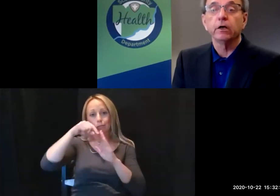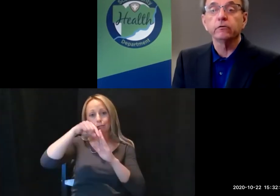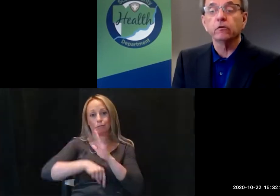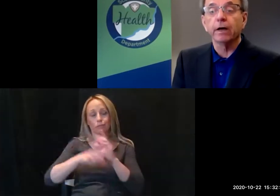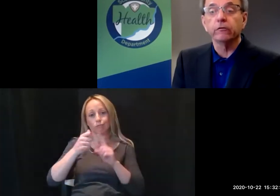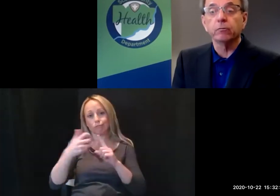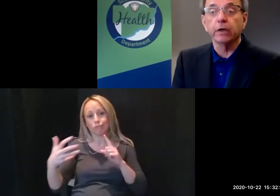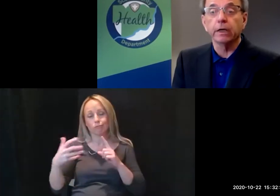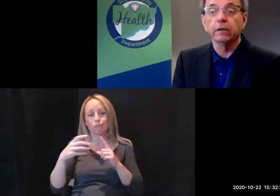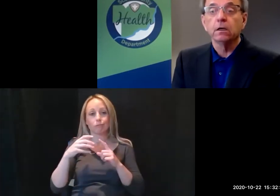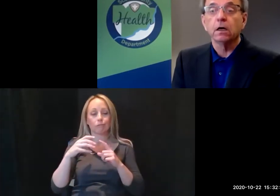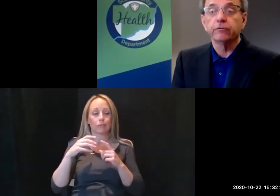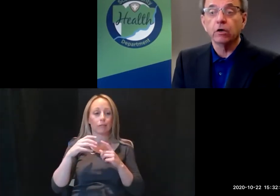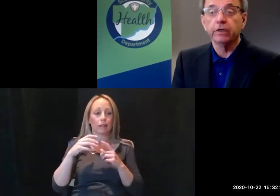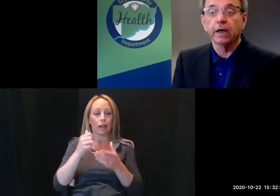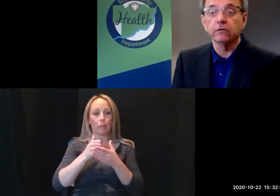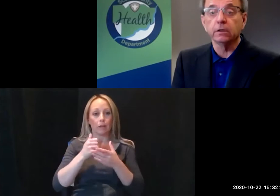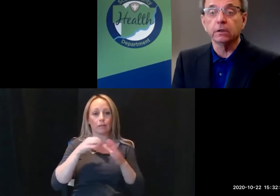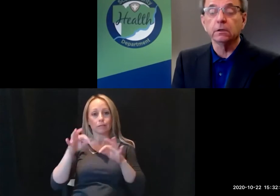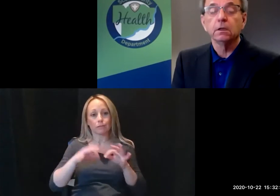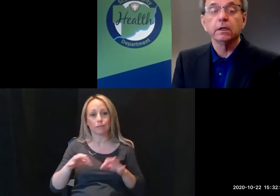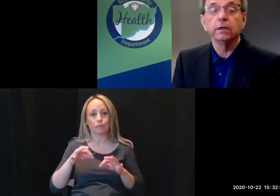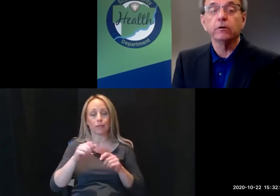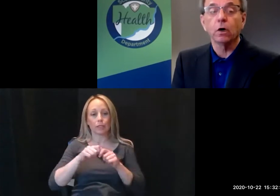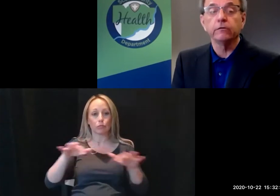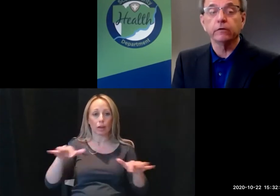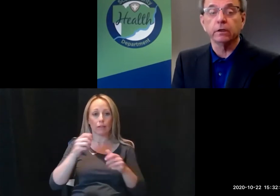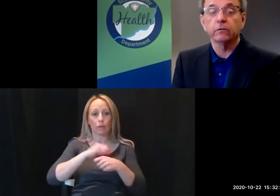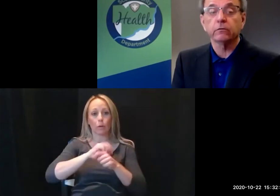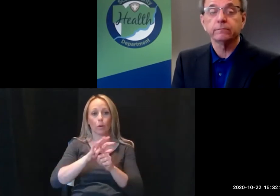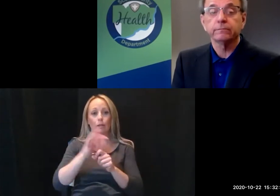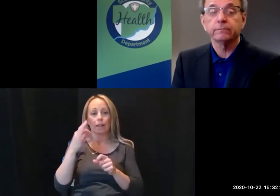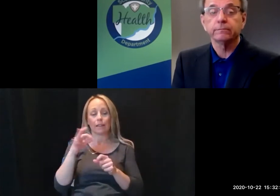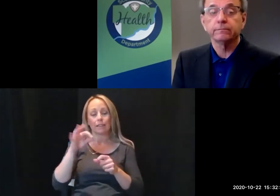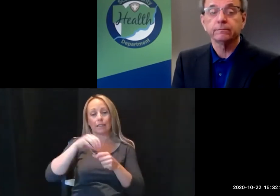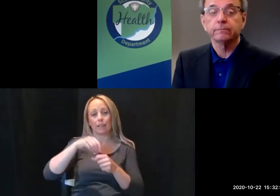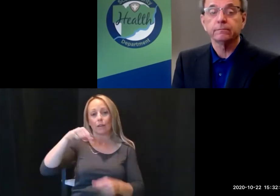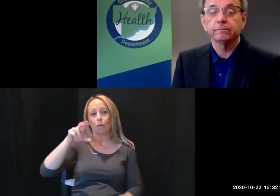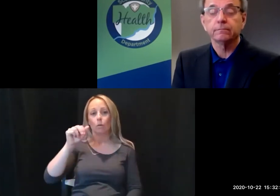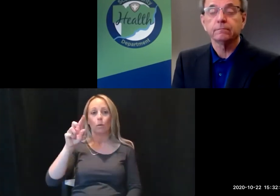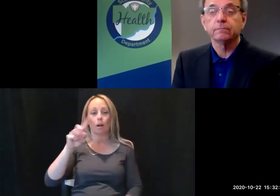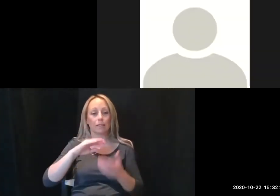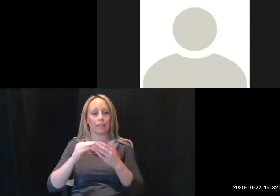that tells us about the spread of COVID-19 in the Quad Cities.